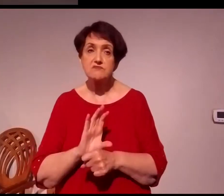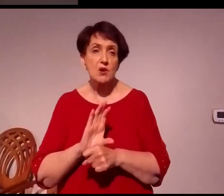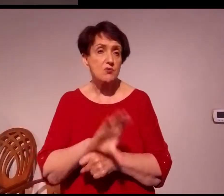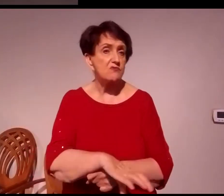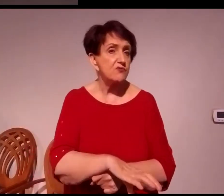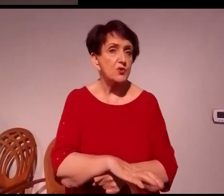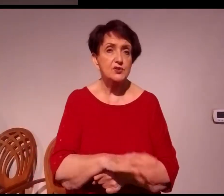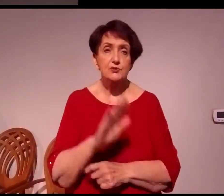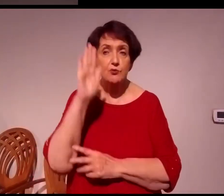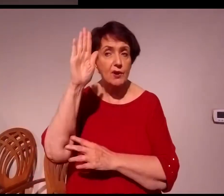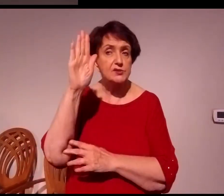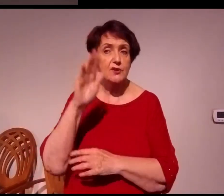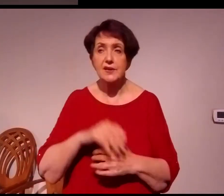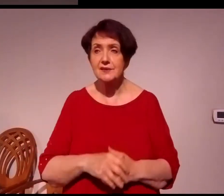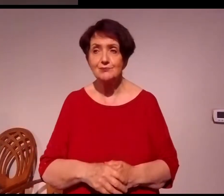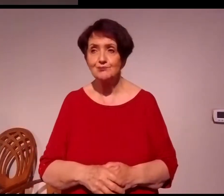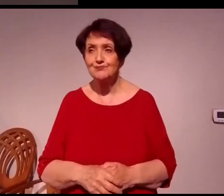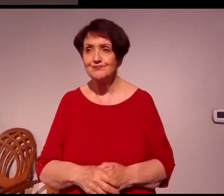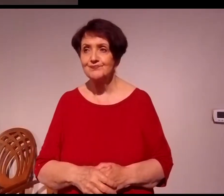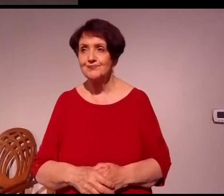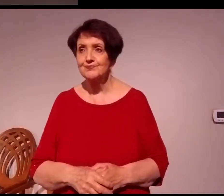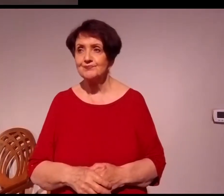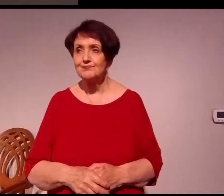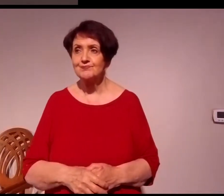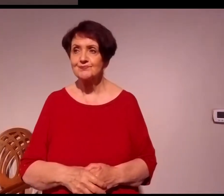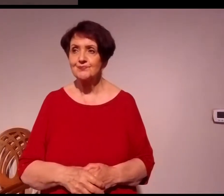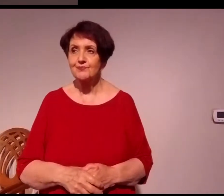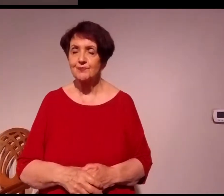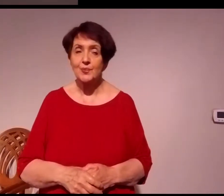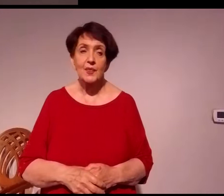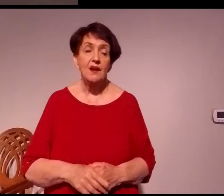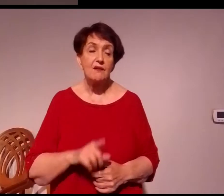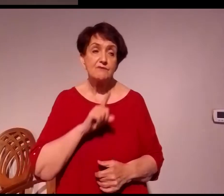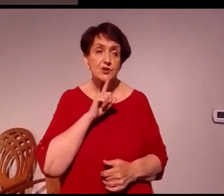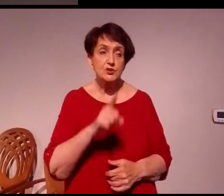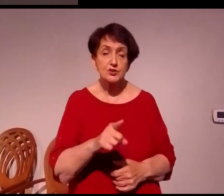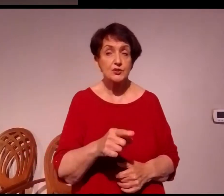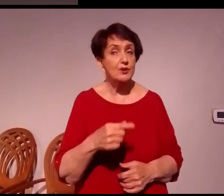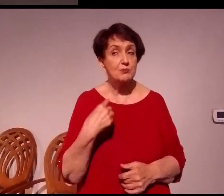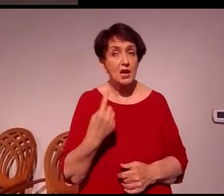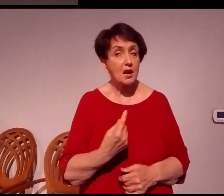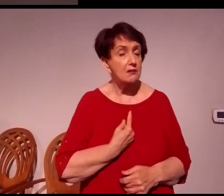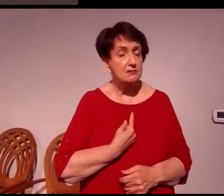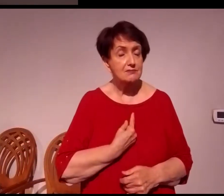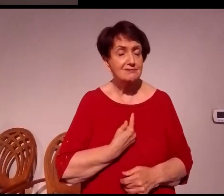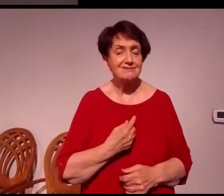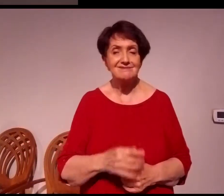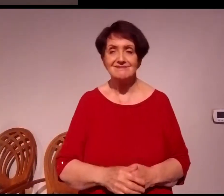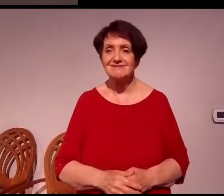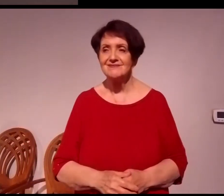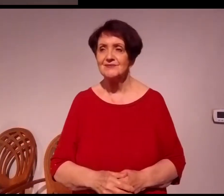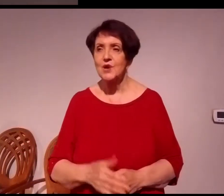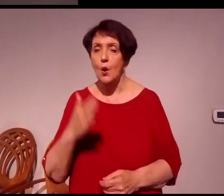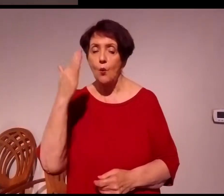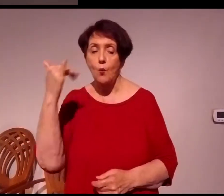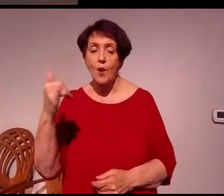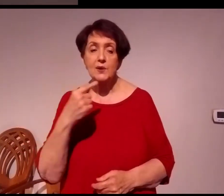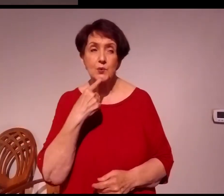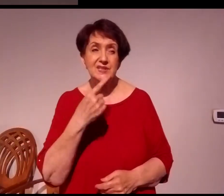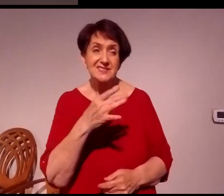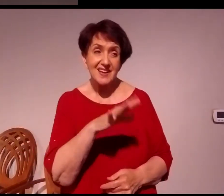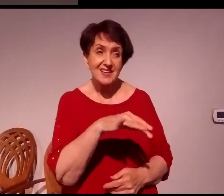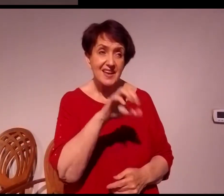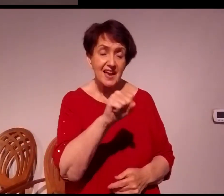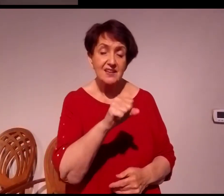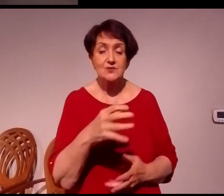say whether or not you do this. I am certain I'm not the only one in the room. Why do we say yes when we want